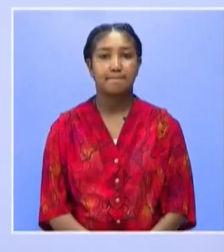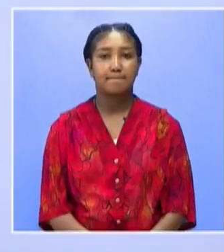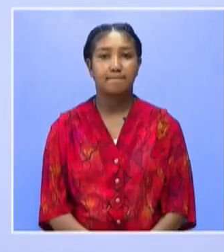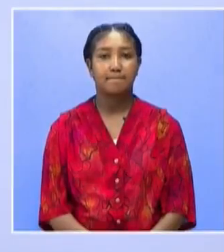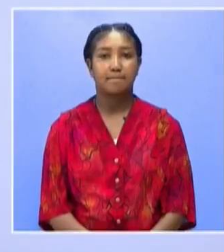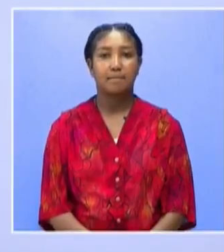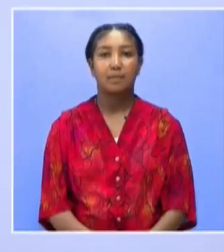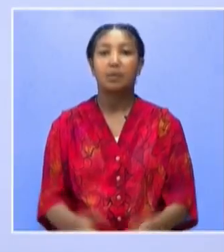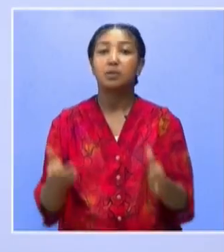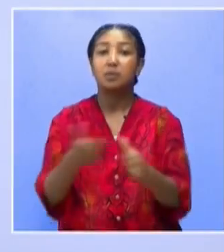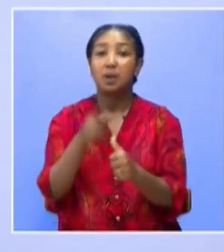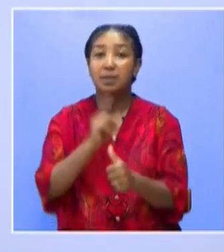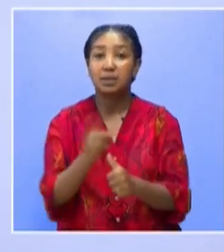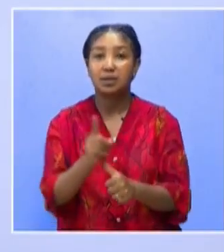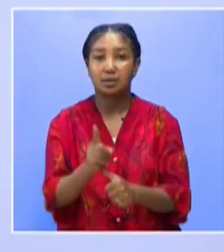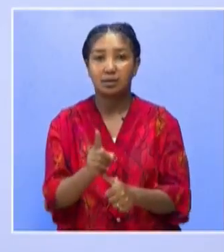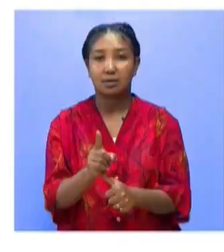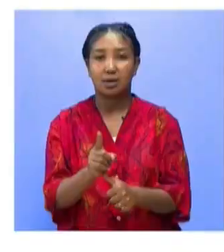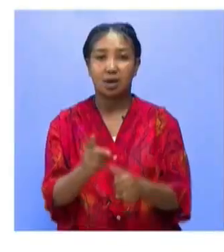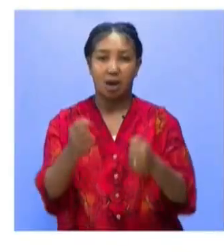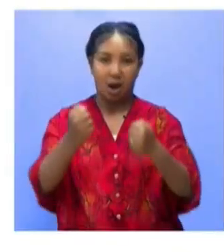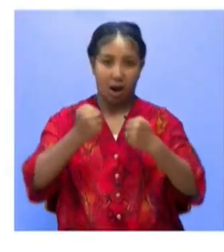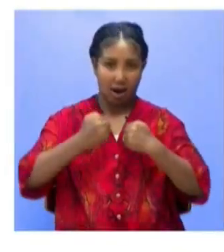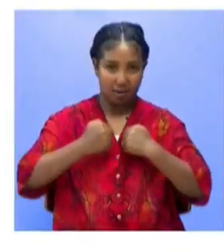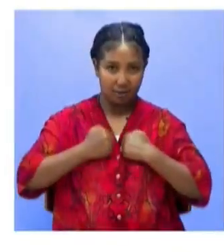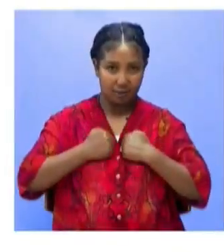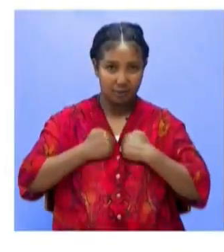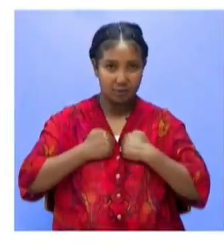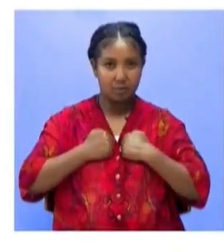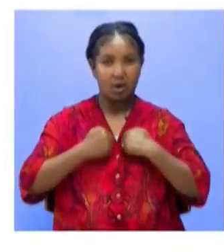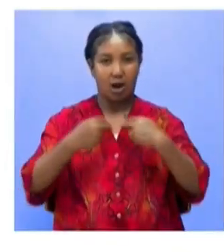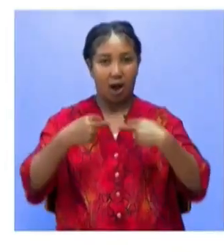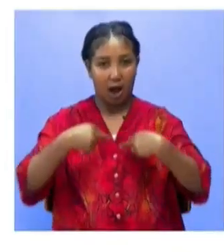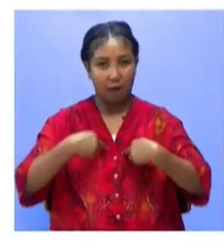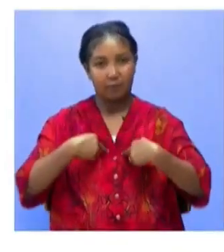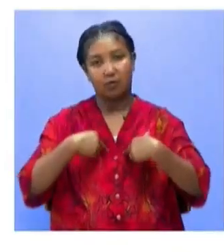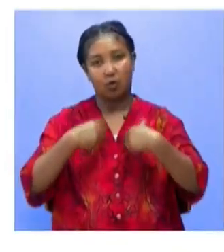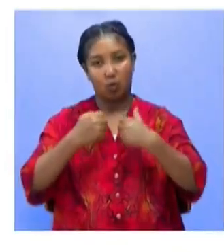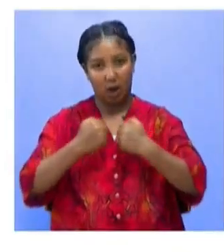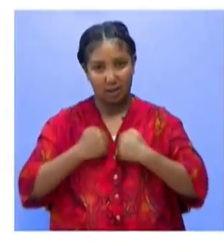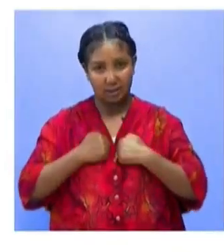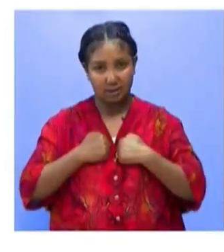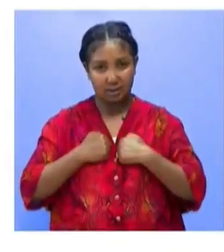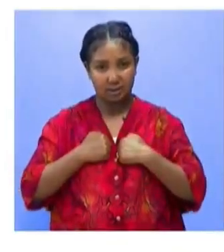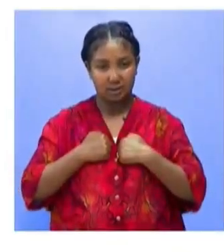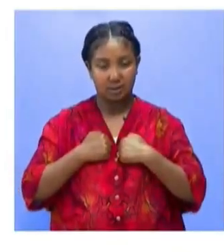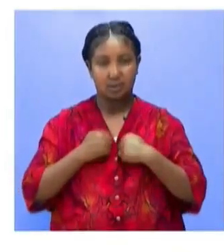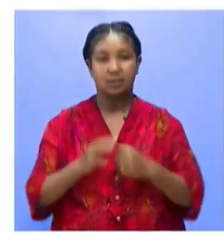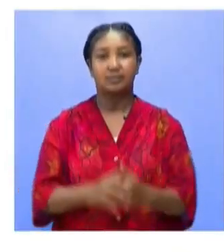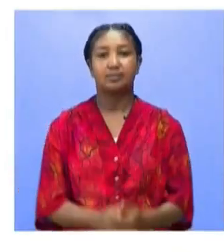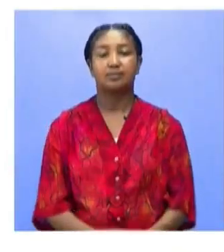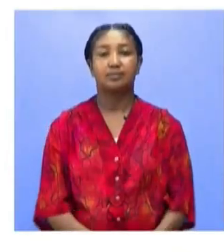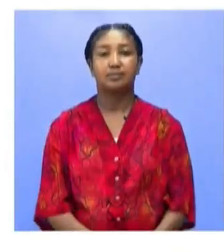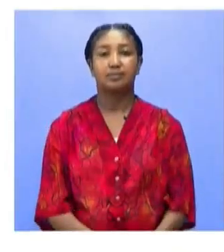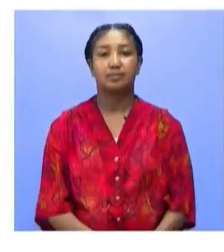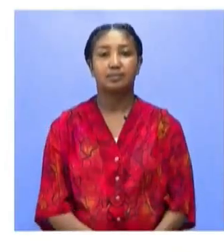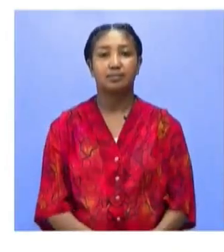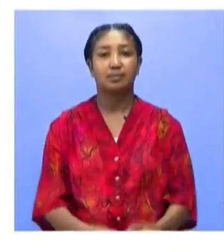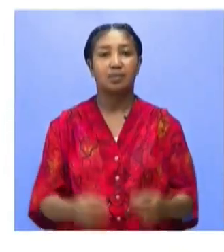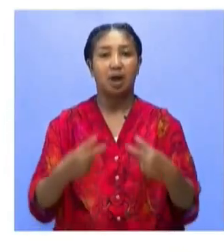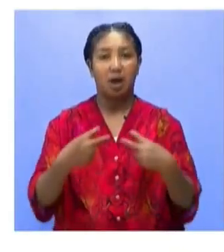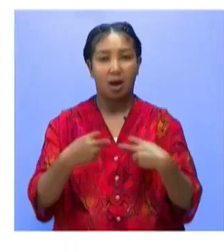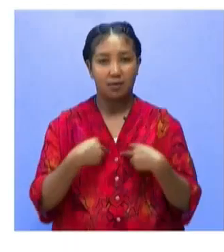So we have to start from have or has. Yes,